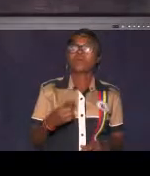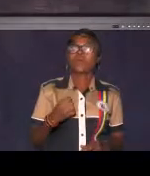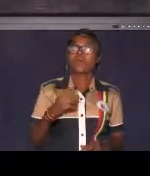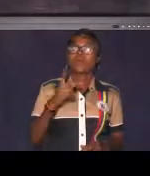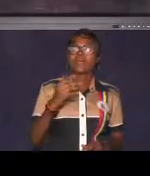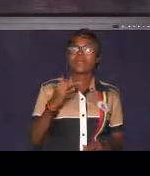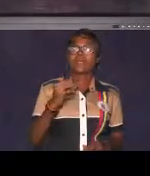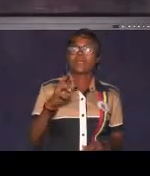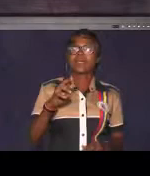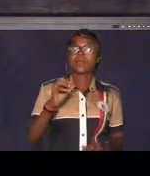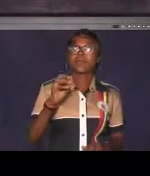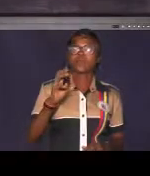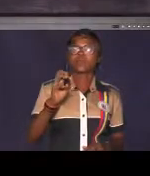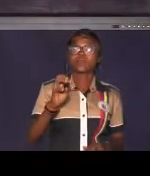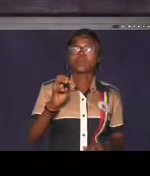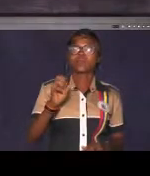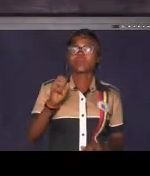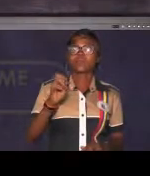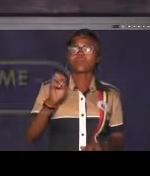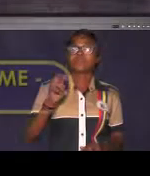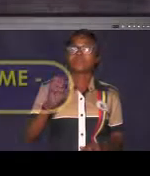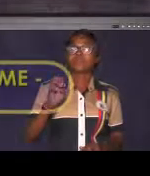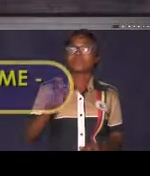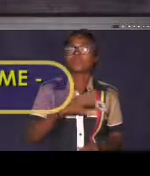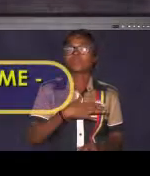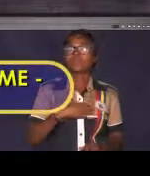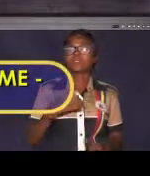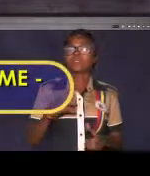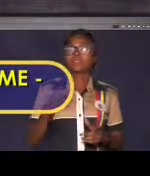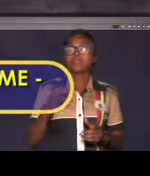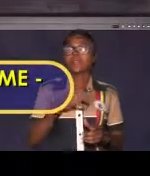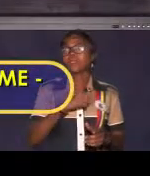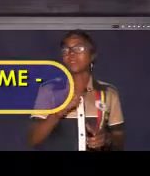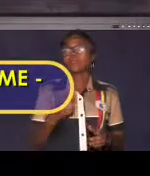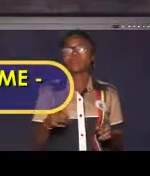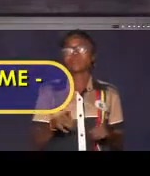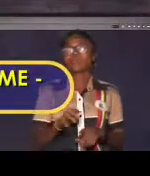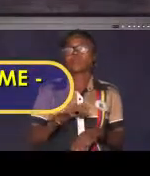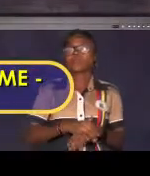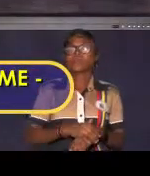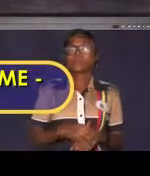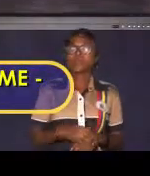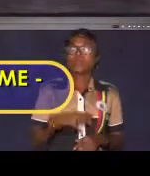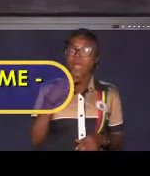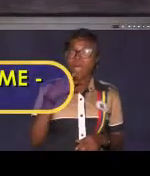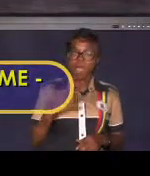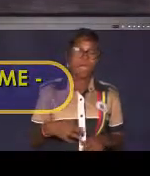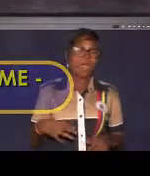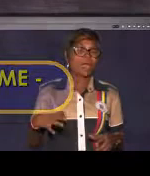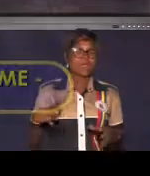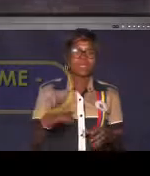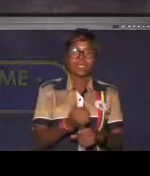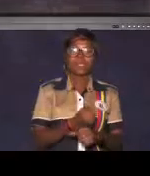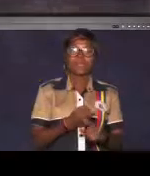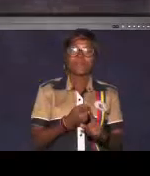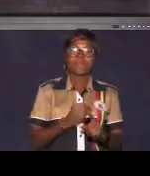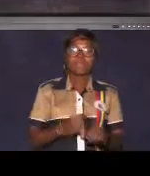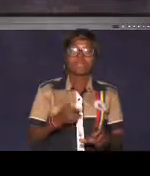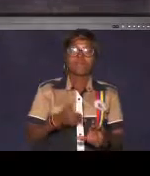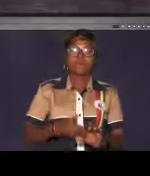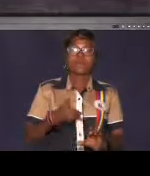have diesel, kerosene, we have many products like that extracted from petroleum.